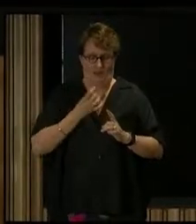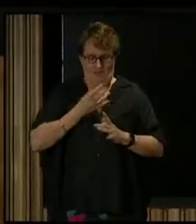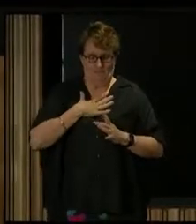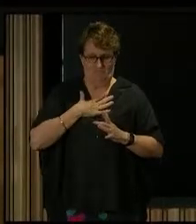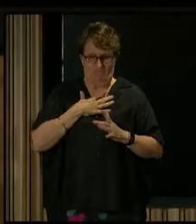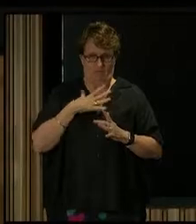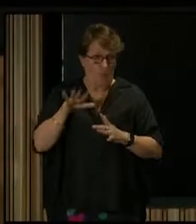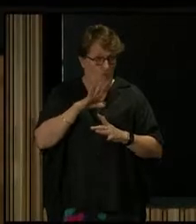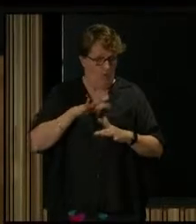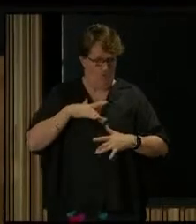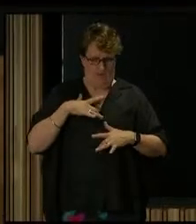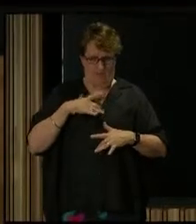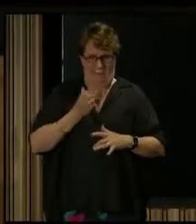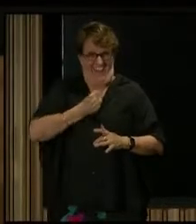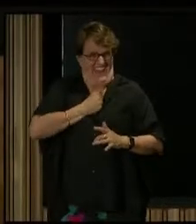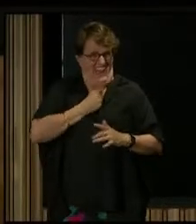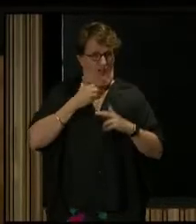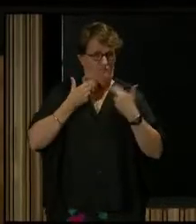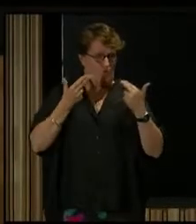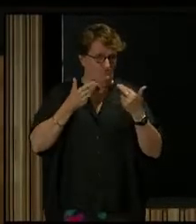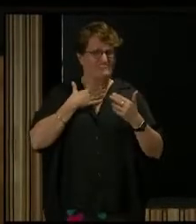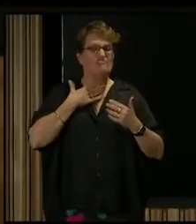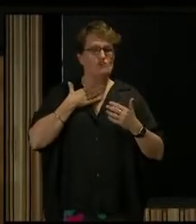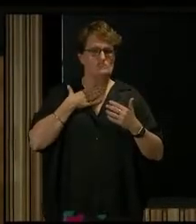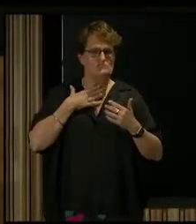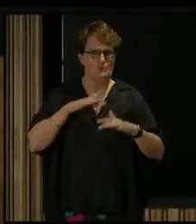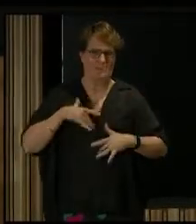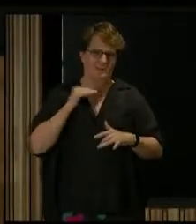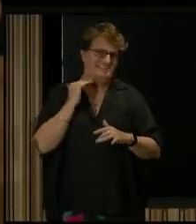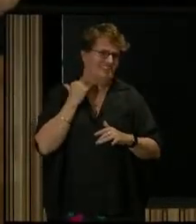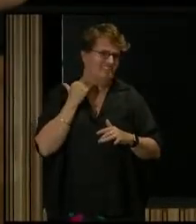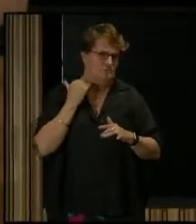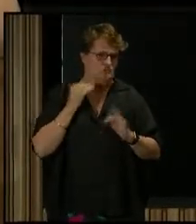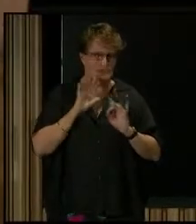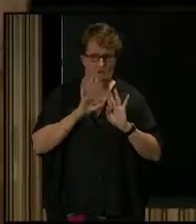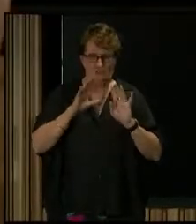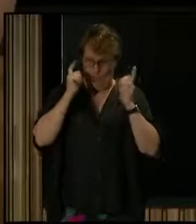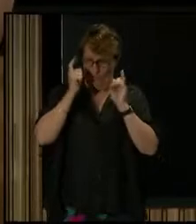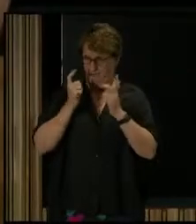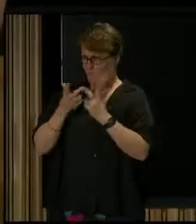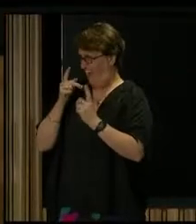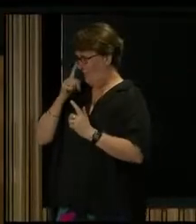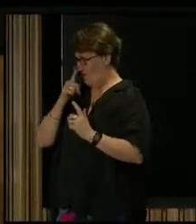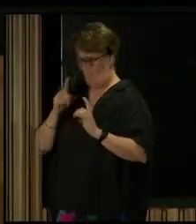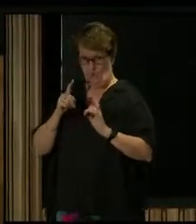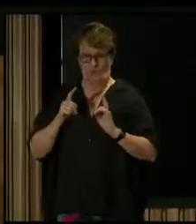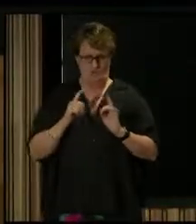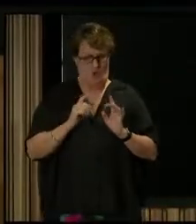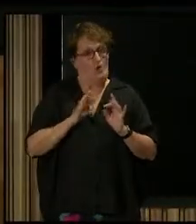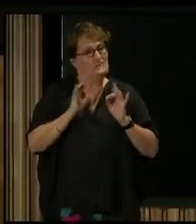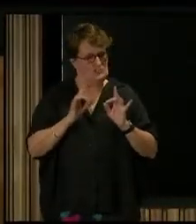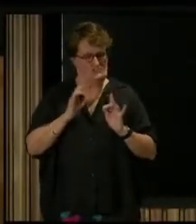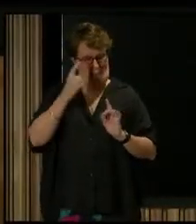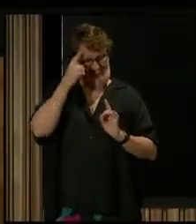is feeling nervous about their own voice. We are far too selfish to worry about what other people are doing. So have a little moment with your